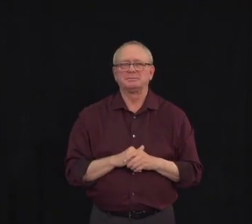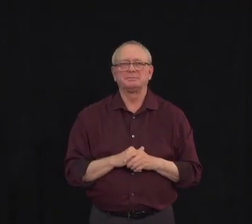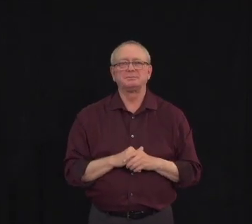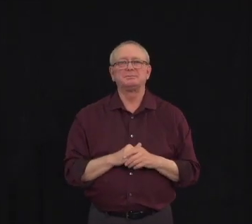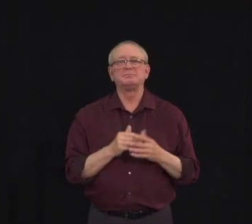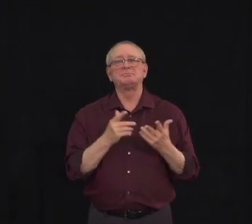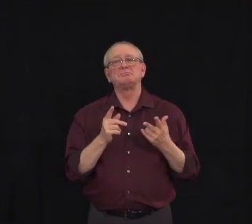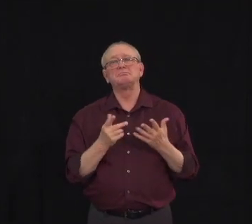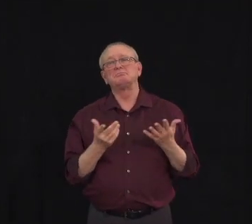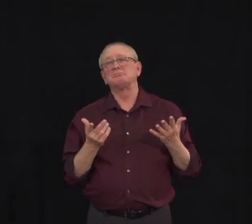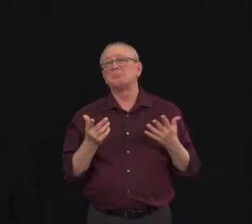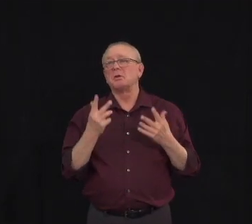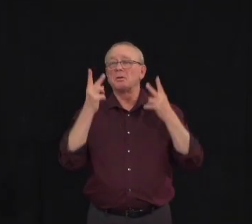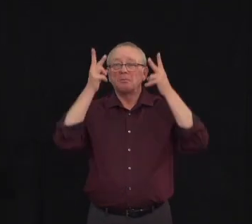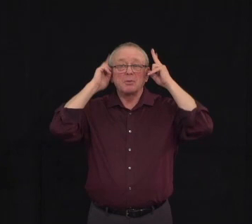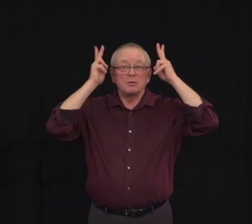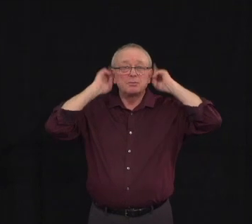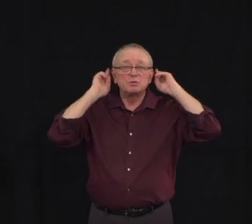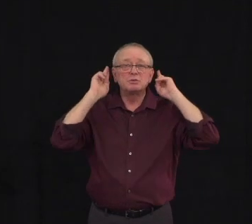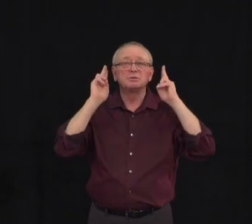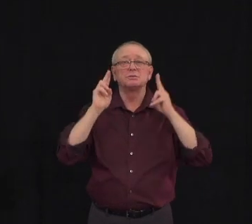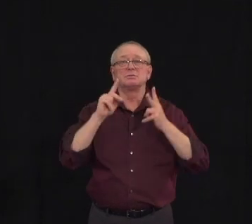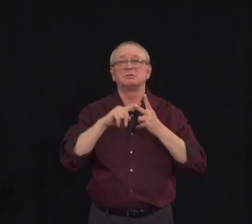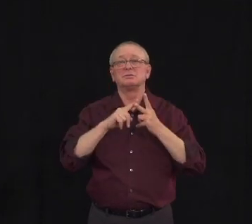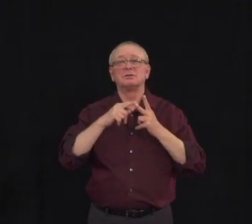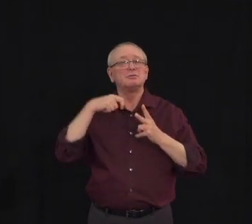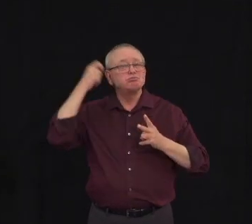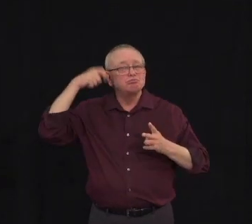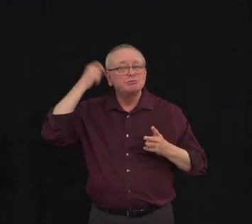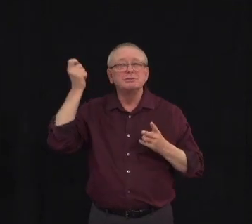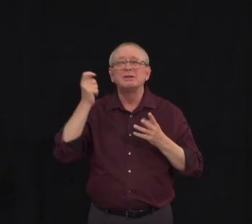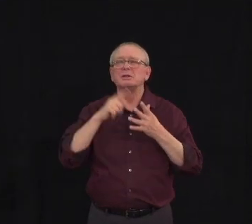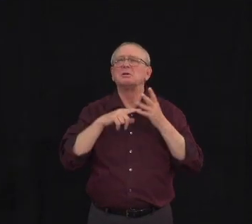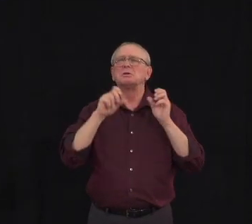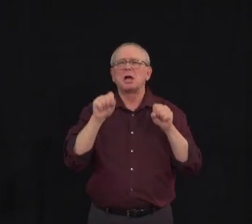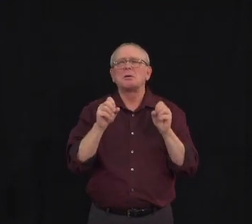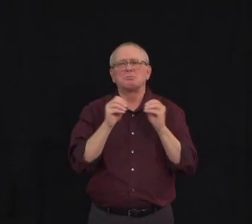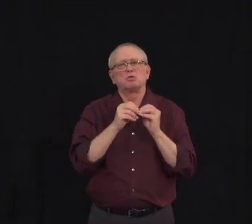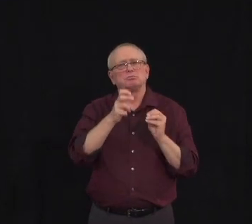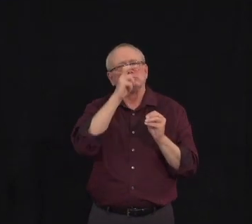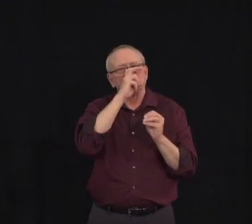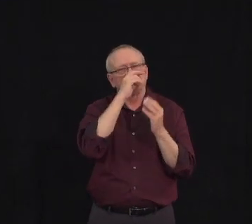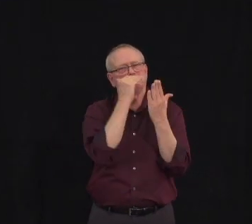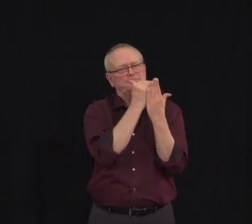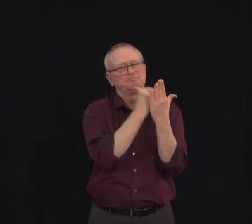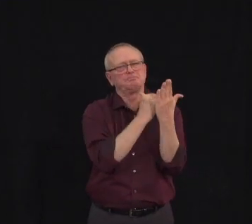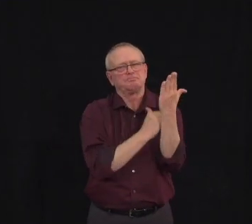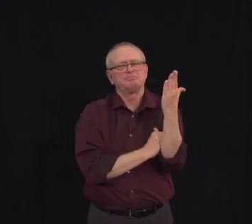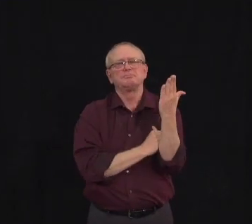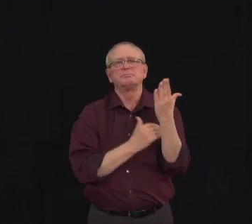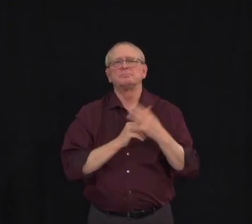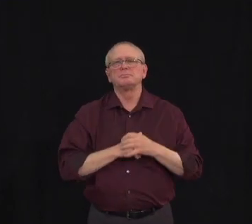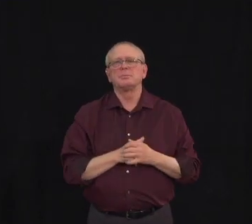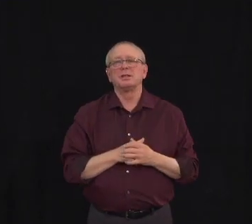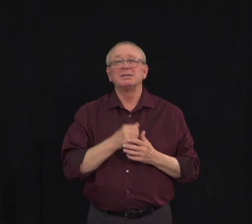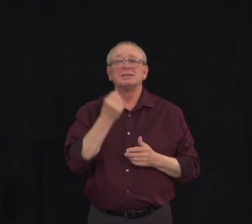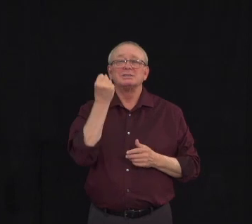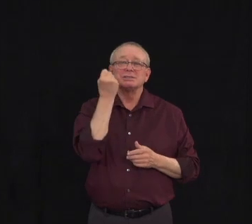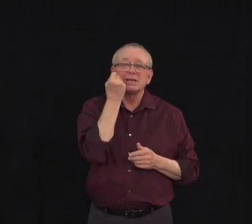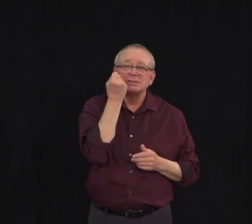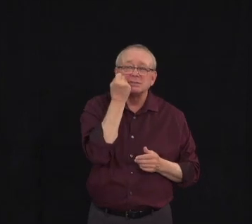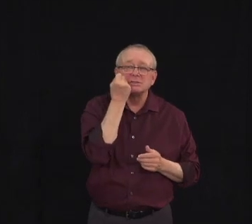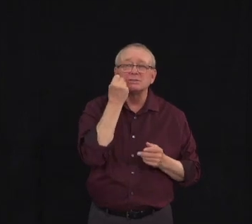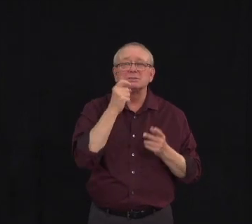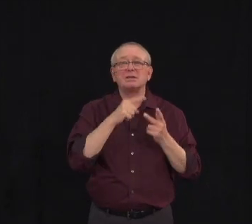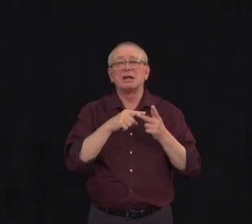guidelines. More dental procedures, physiotherapy, chiropractic, optometry, and similar services will also be able to